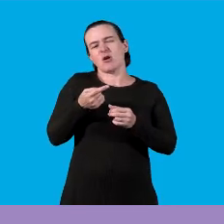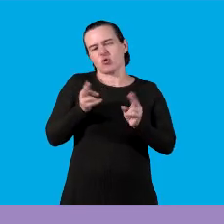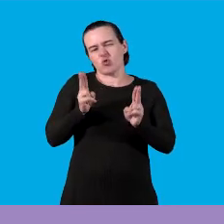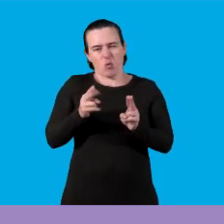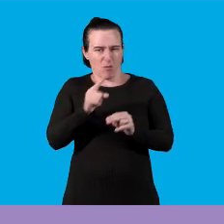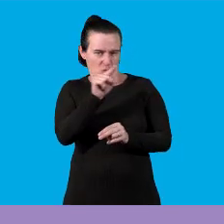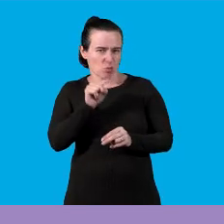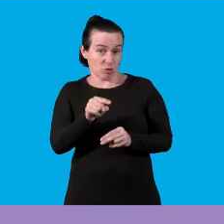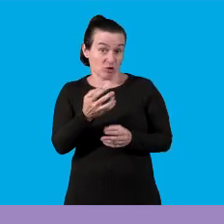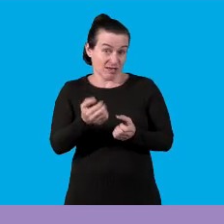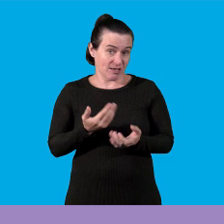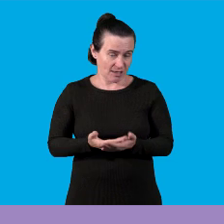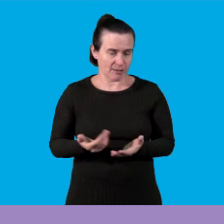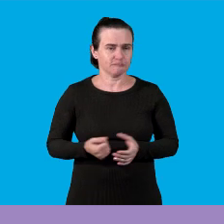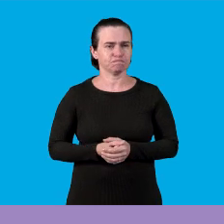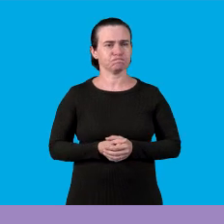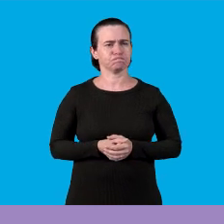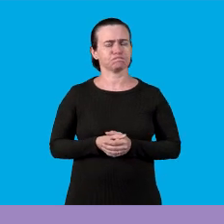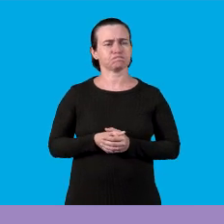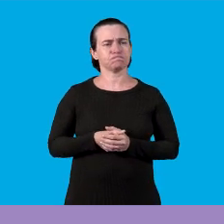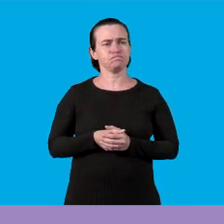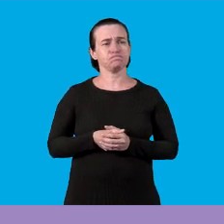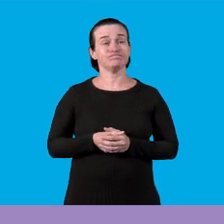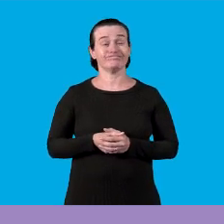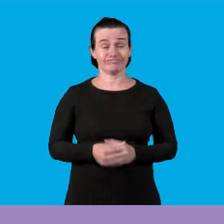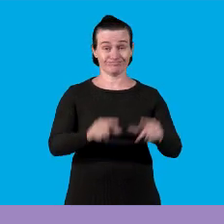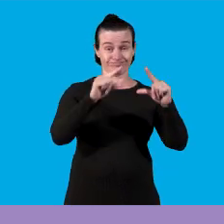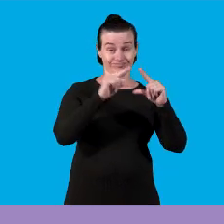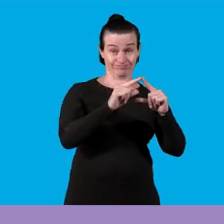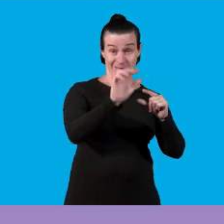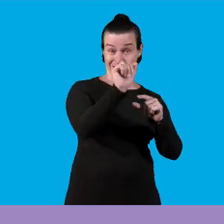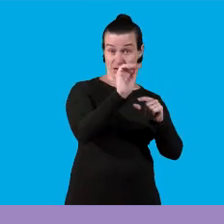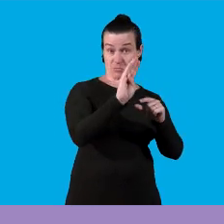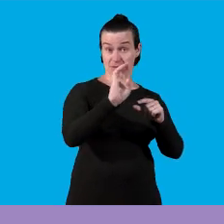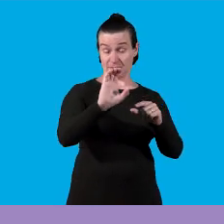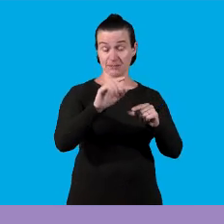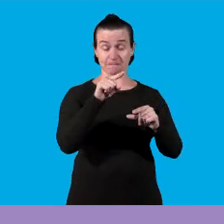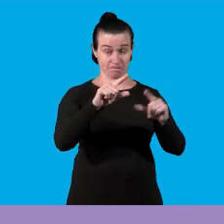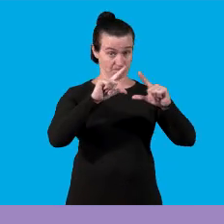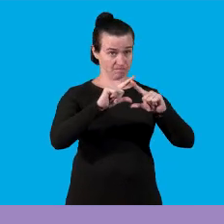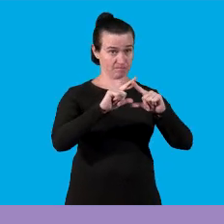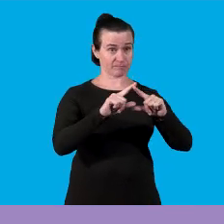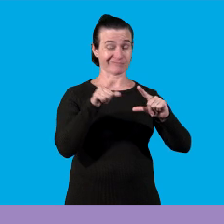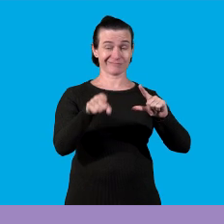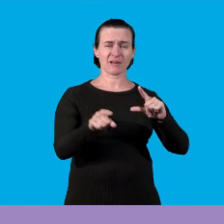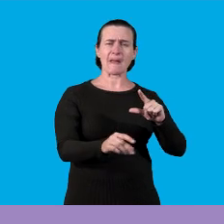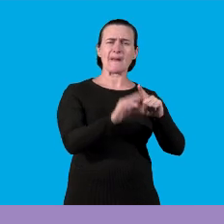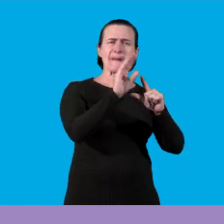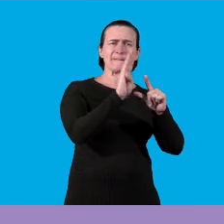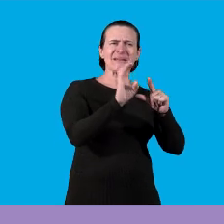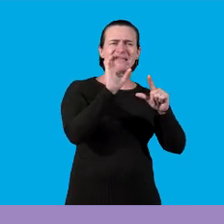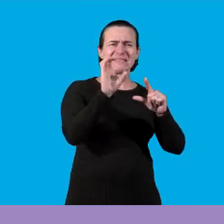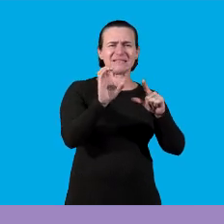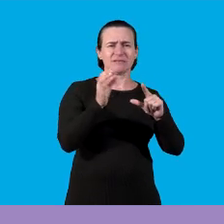of in that regard. It says there, in triangle ABC, BC